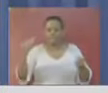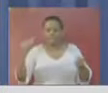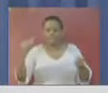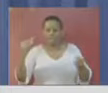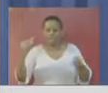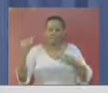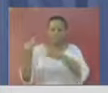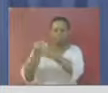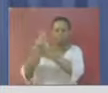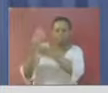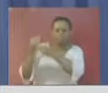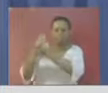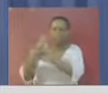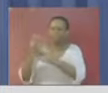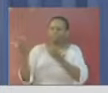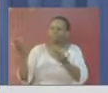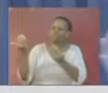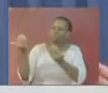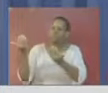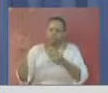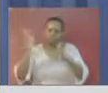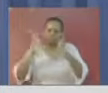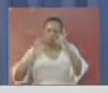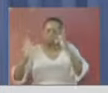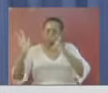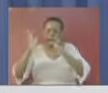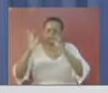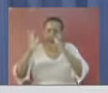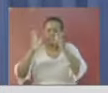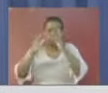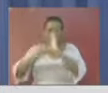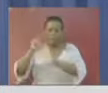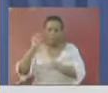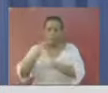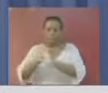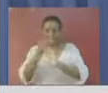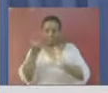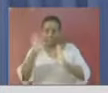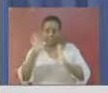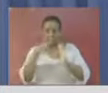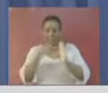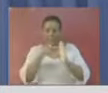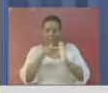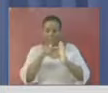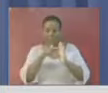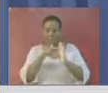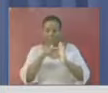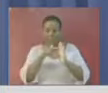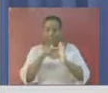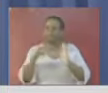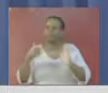the 15th of November, which is next weekend, we're going to be introducing the following